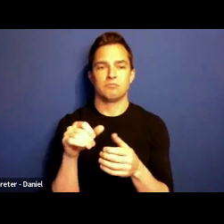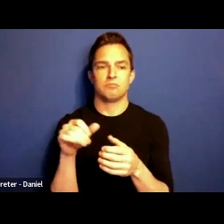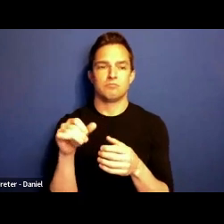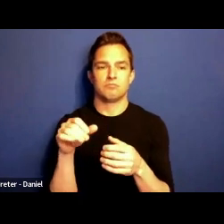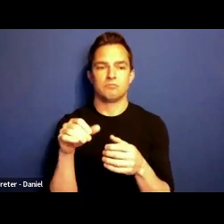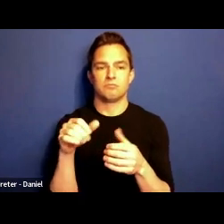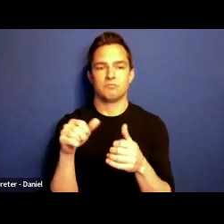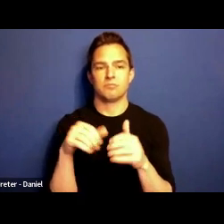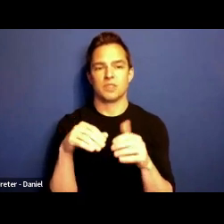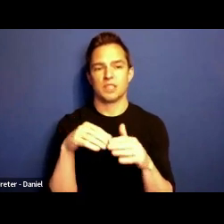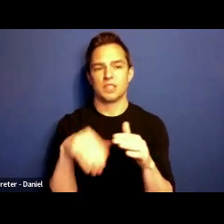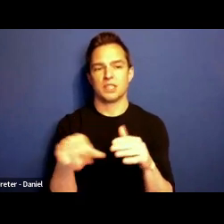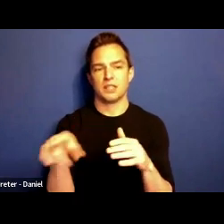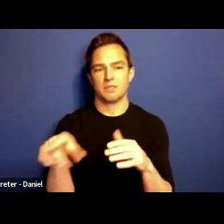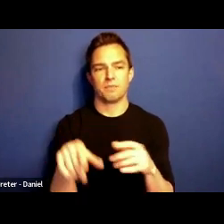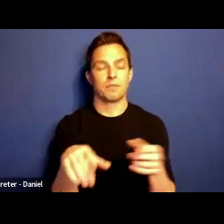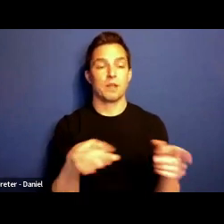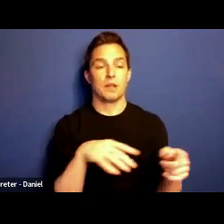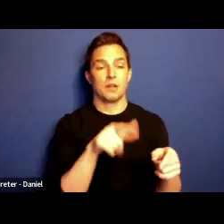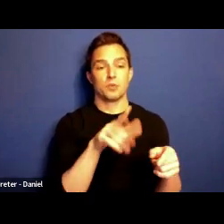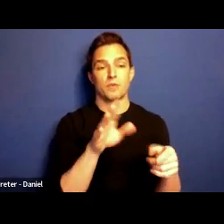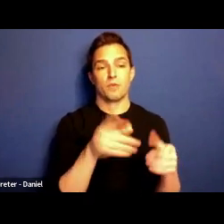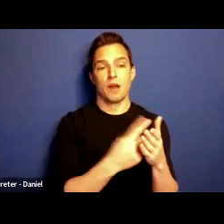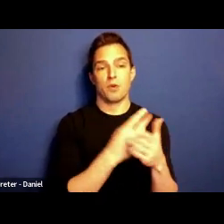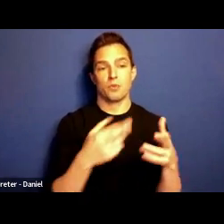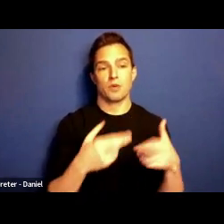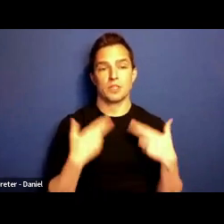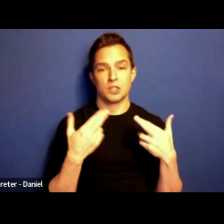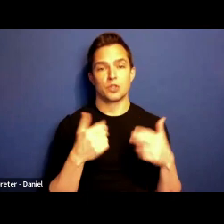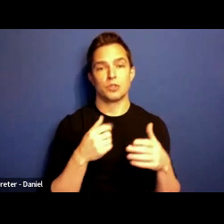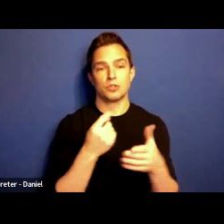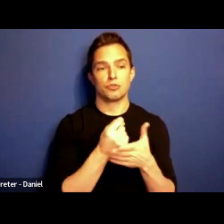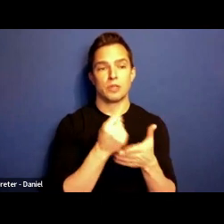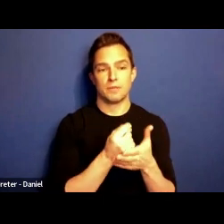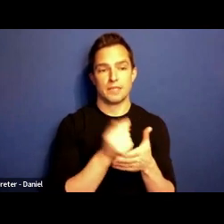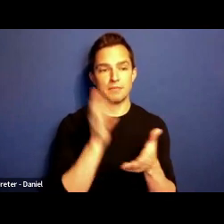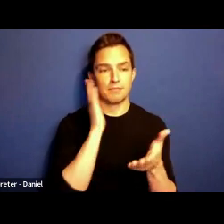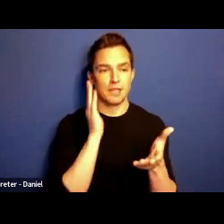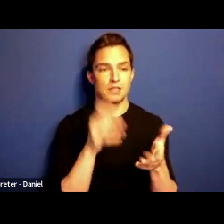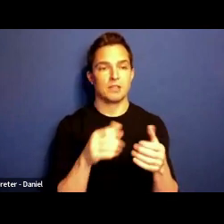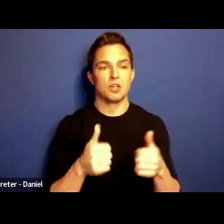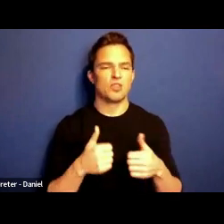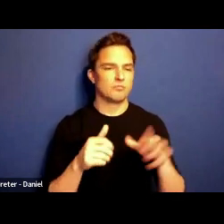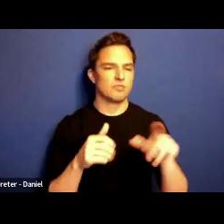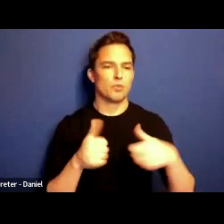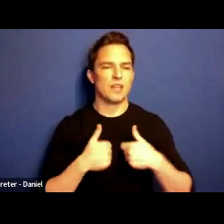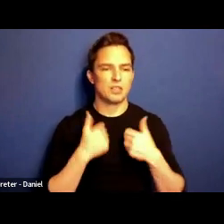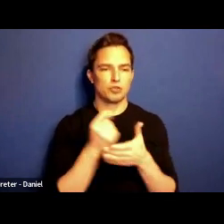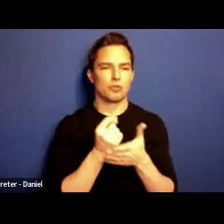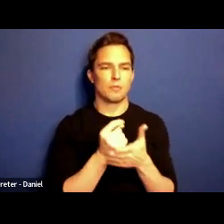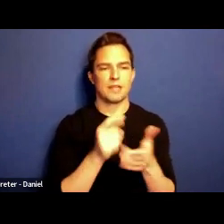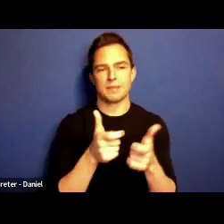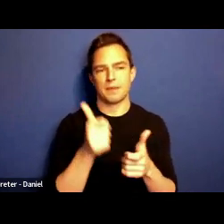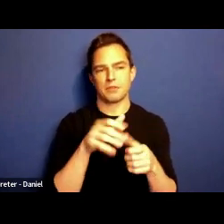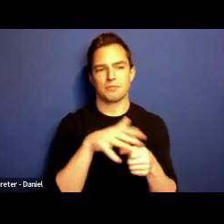for the other 24-hour residential treatment beds, we see residential treatment centers were, of course, the largest setting, but then